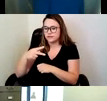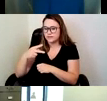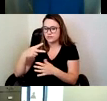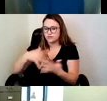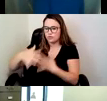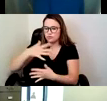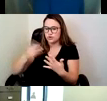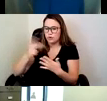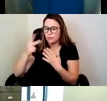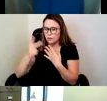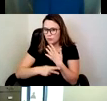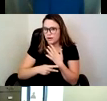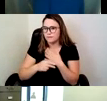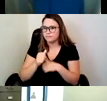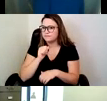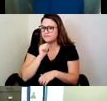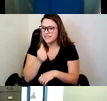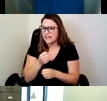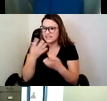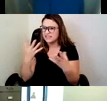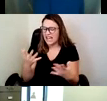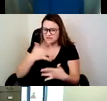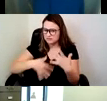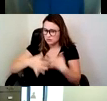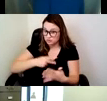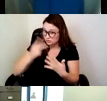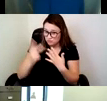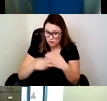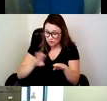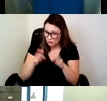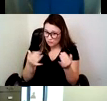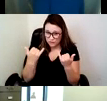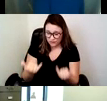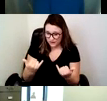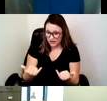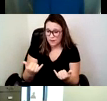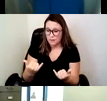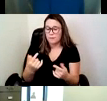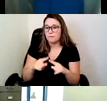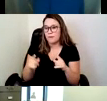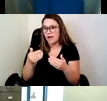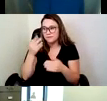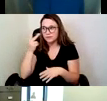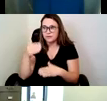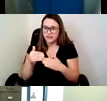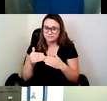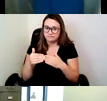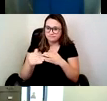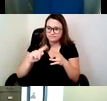are not a lot of social adult day programs that are open, but as we all have seen starting this